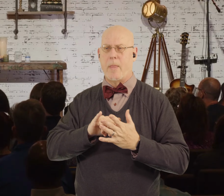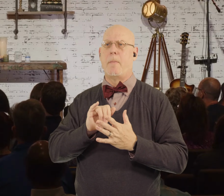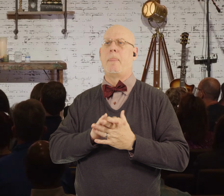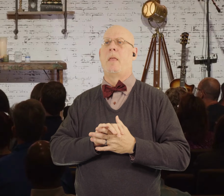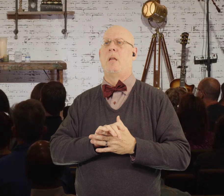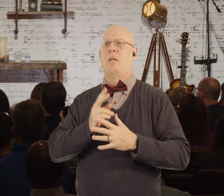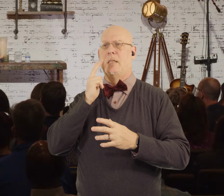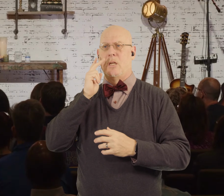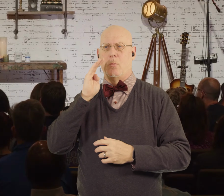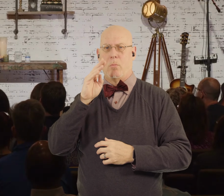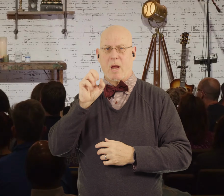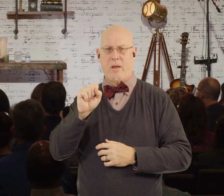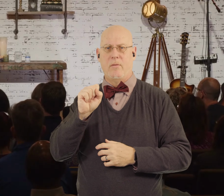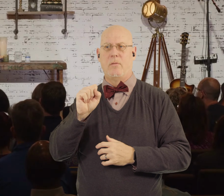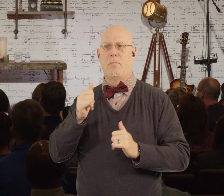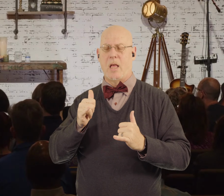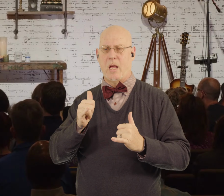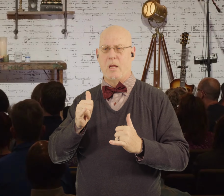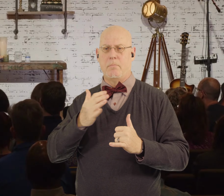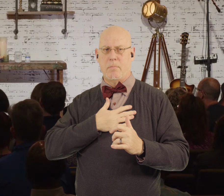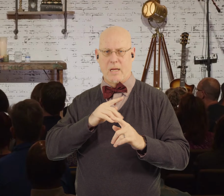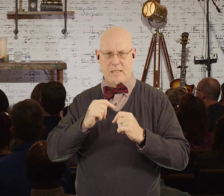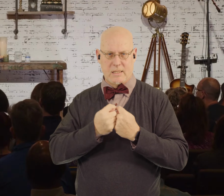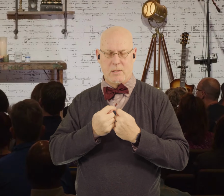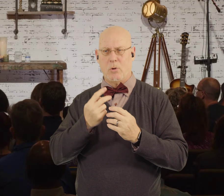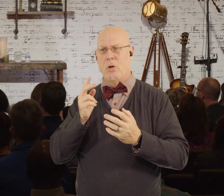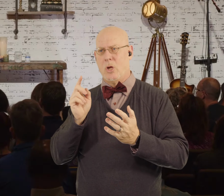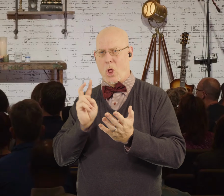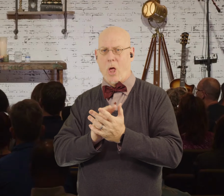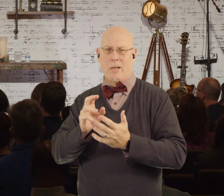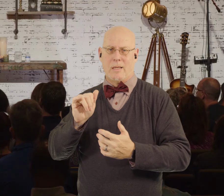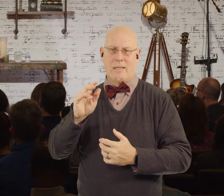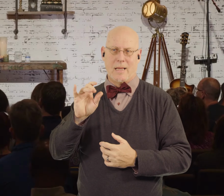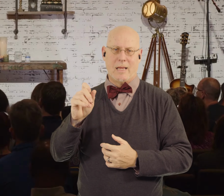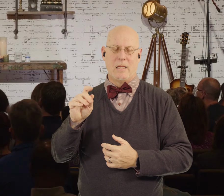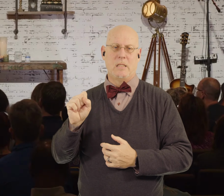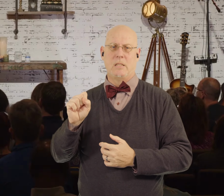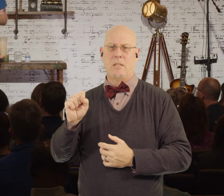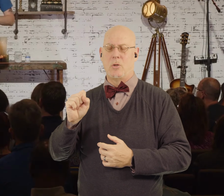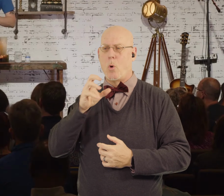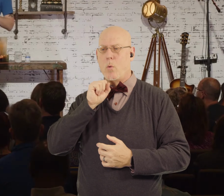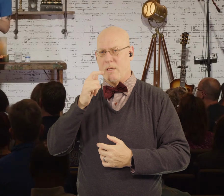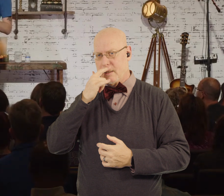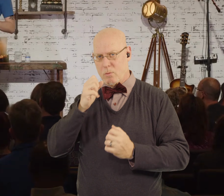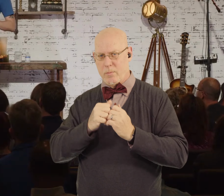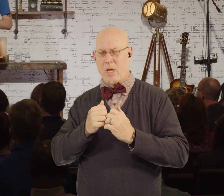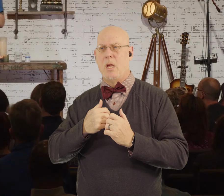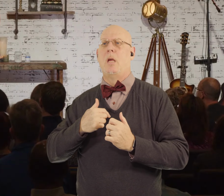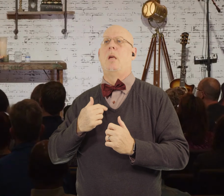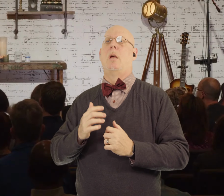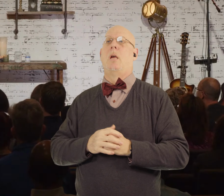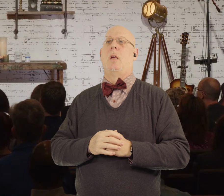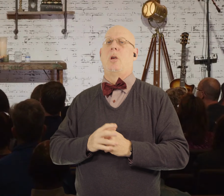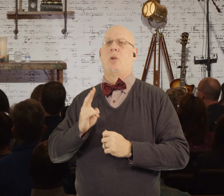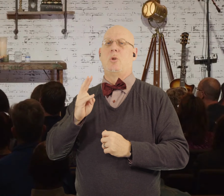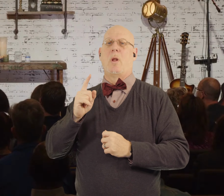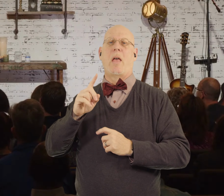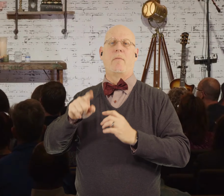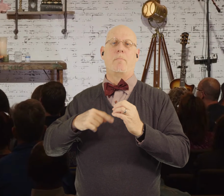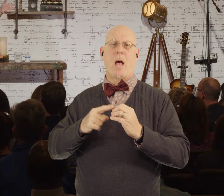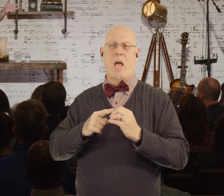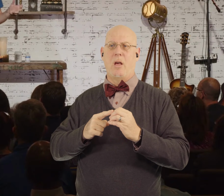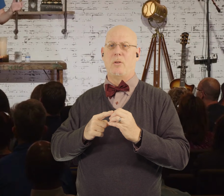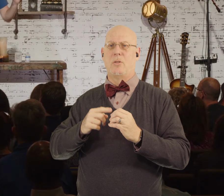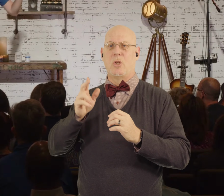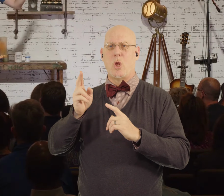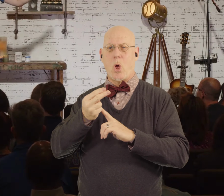have talked about it. And we went to see the Braves play. Braves are my team. Lost the game to the Yankees. I took my 2 oldest kids with me. We had to park like 2.5 miles